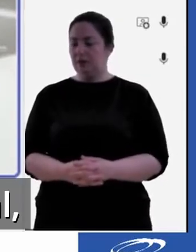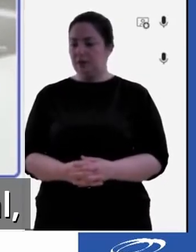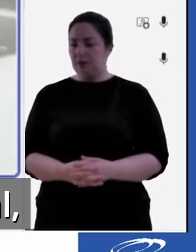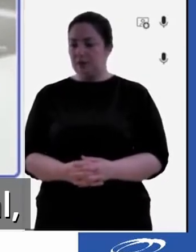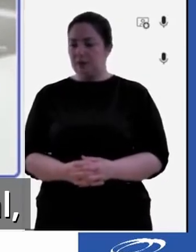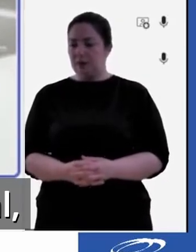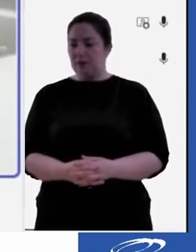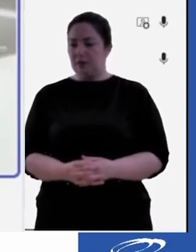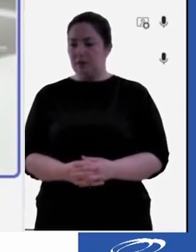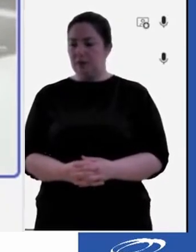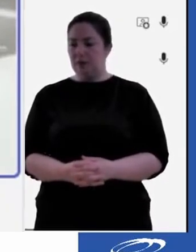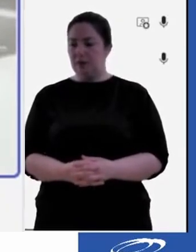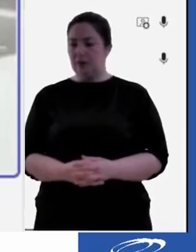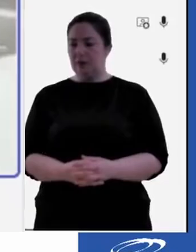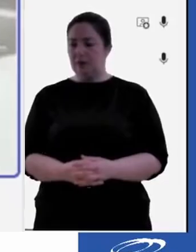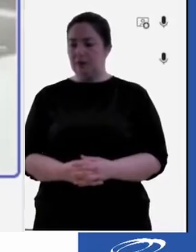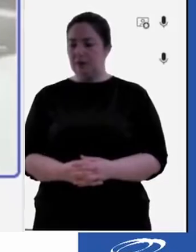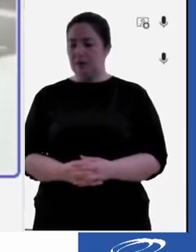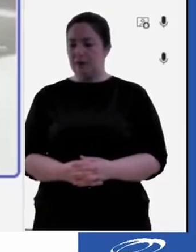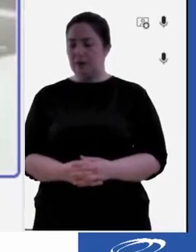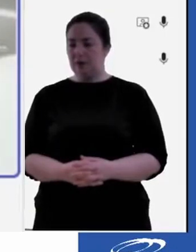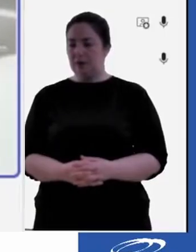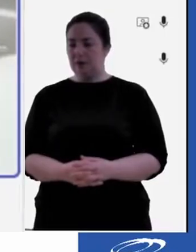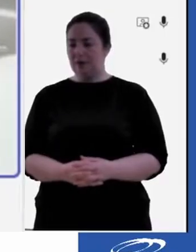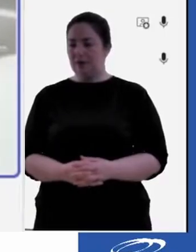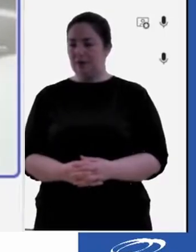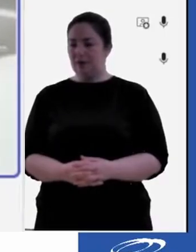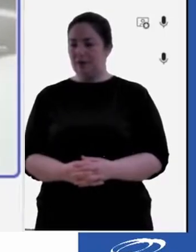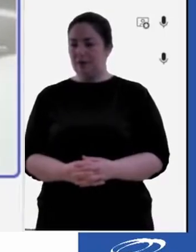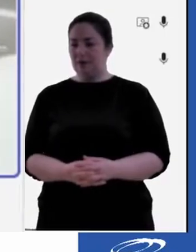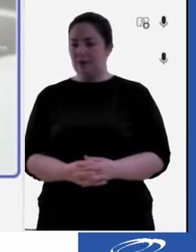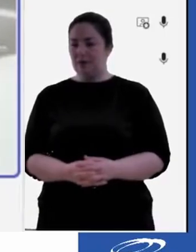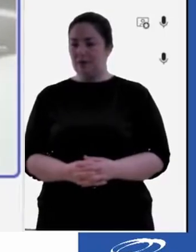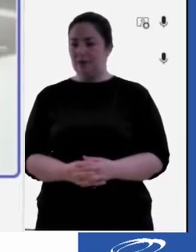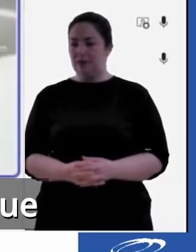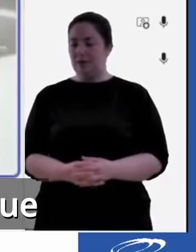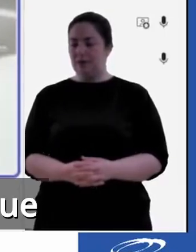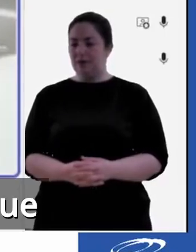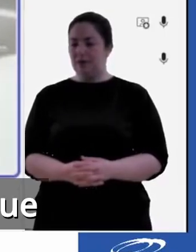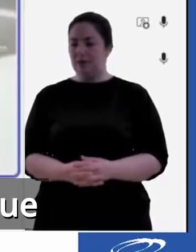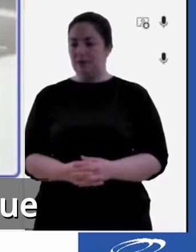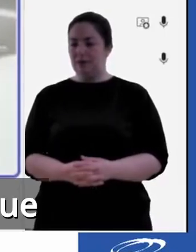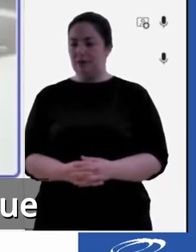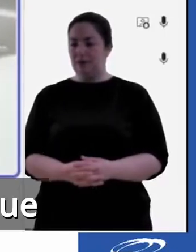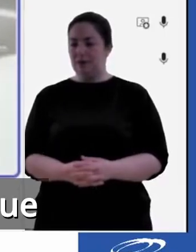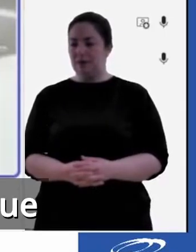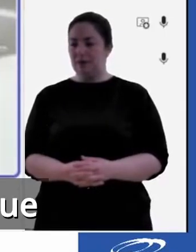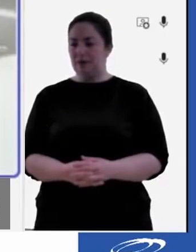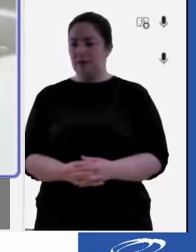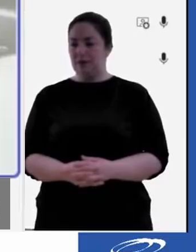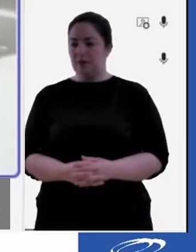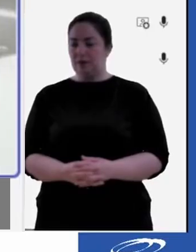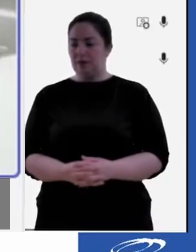to culture, and to assess cell count and differential, then that's a problem. According to the literature, one